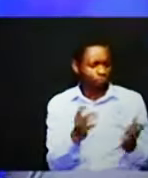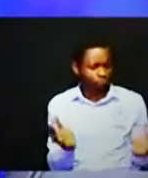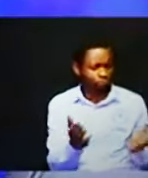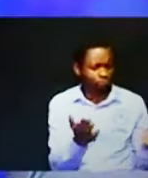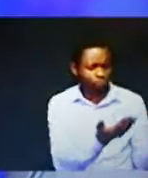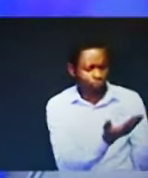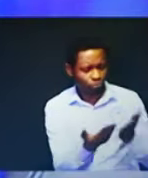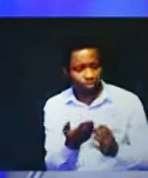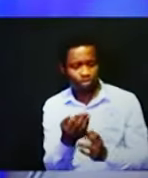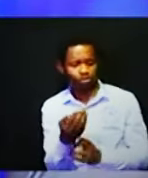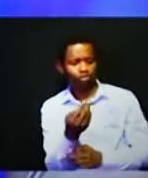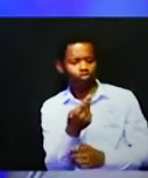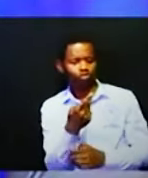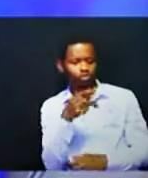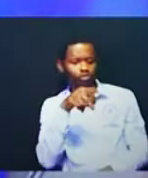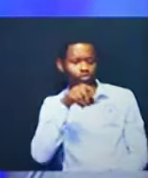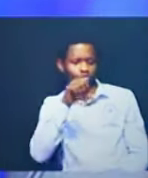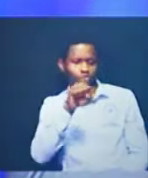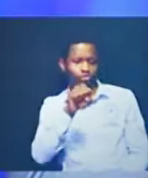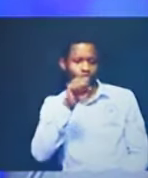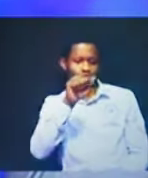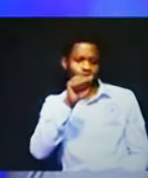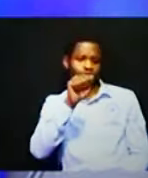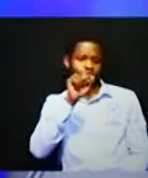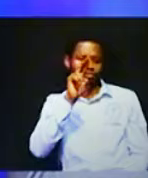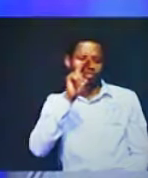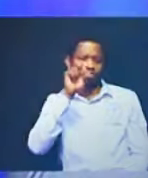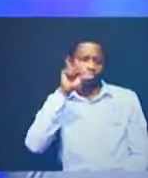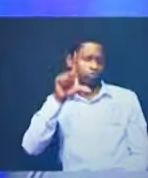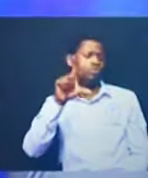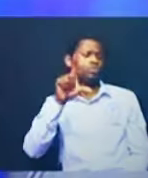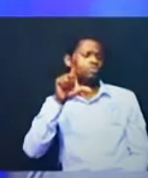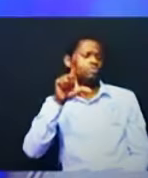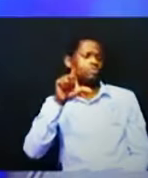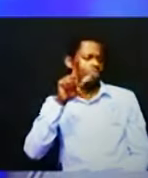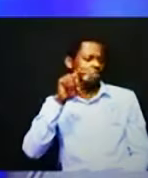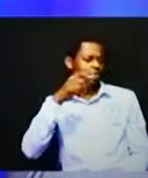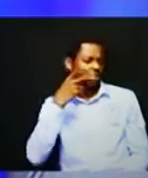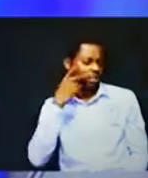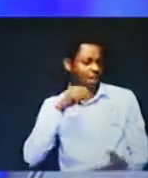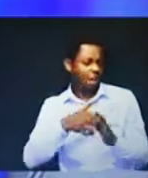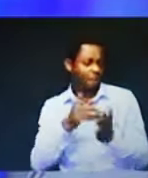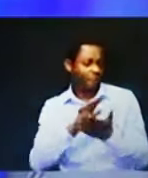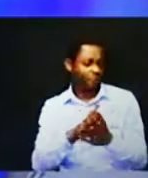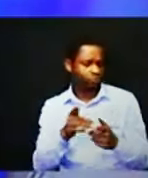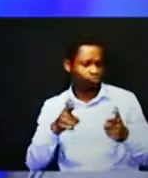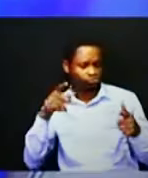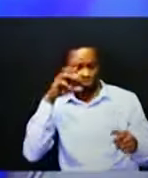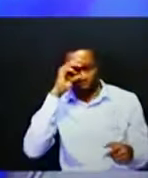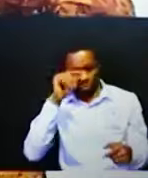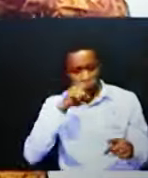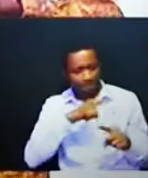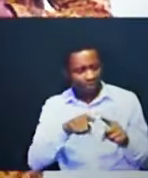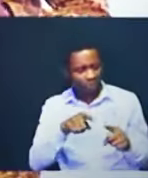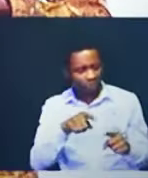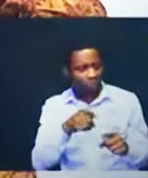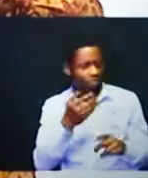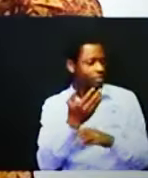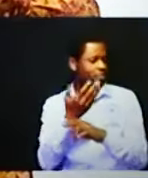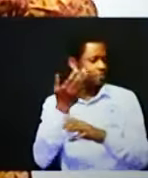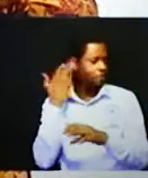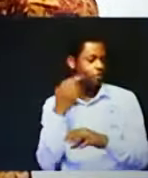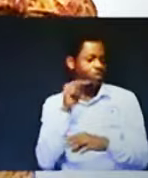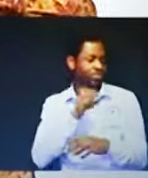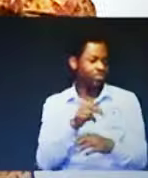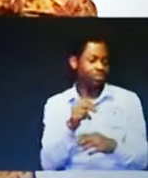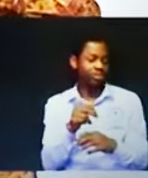a great man. But he needed an encouragement from Barnabas to reach his greatness. So what kind to us wa could